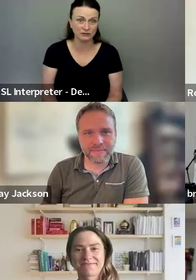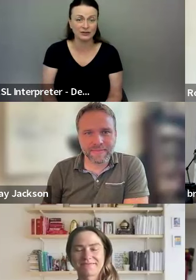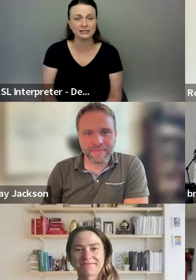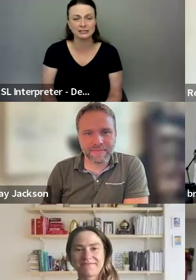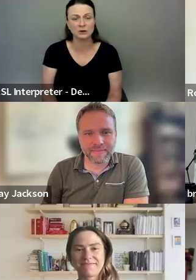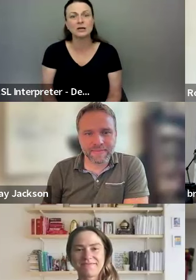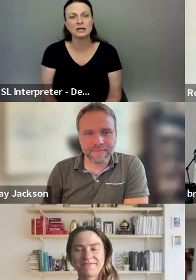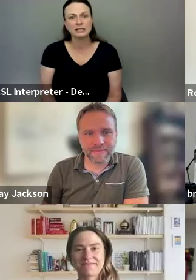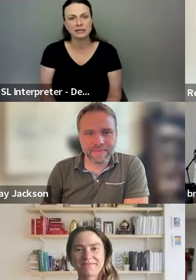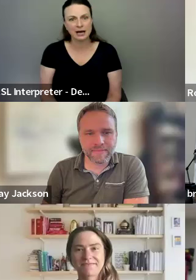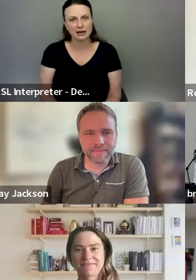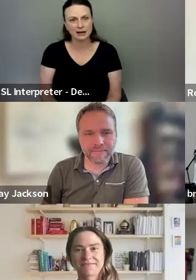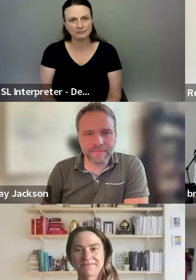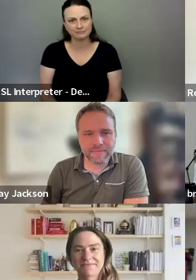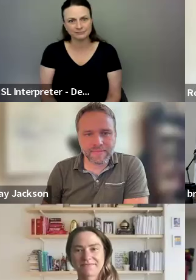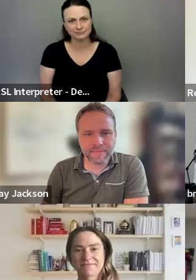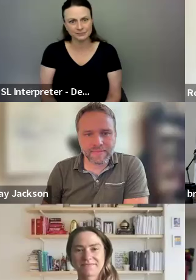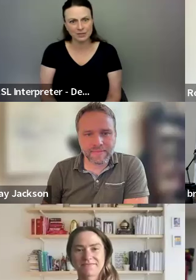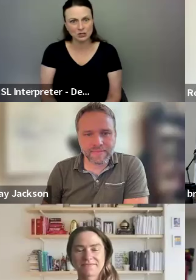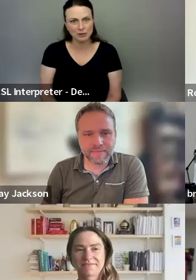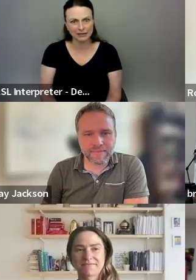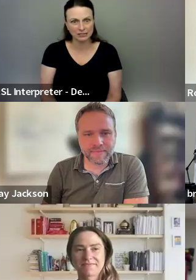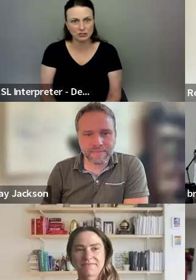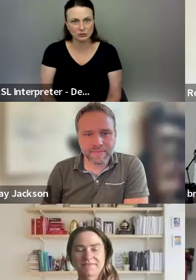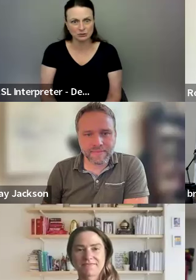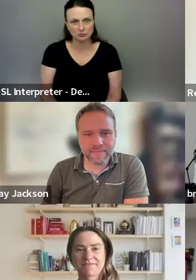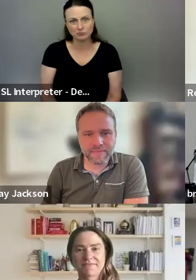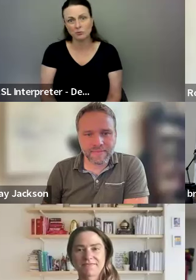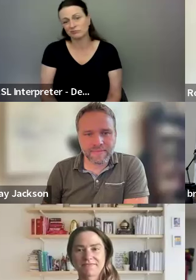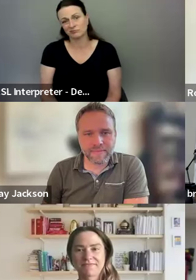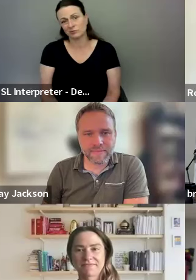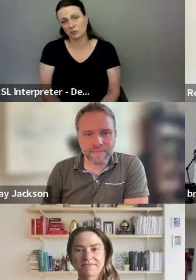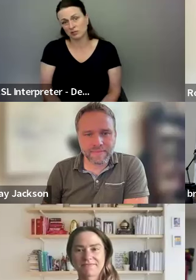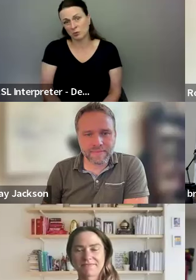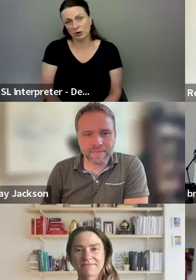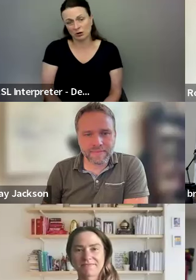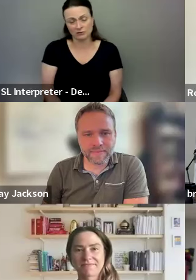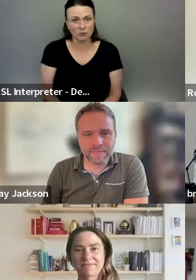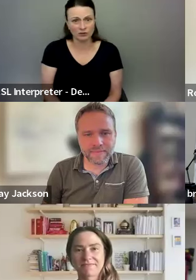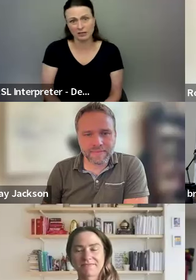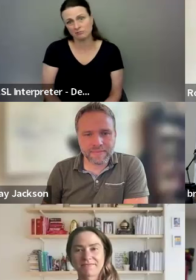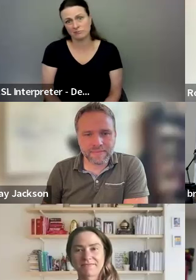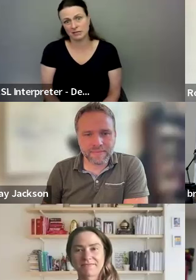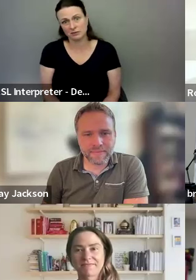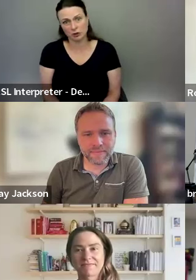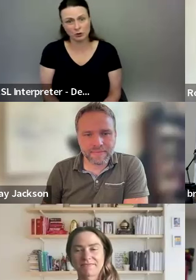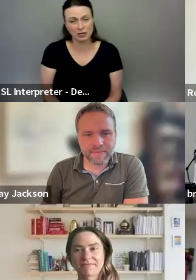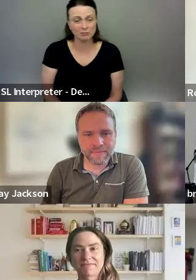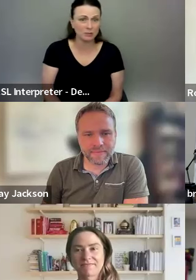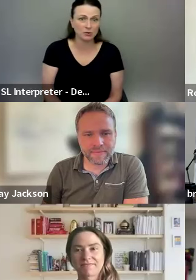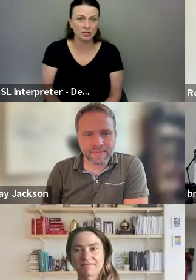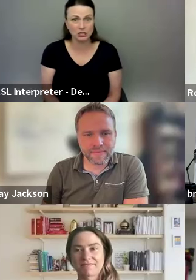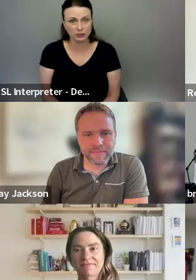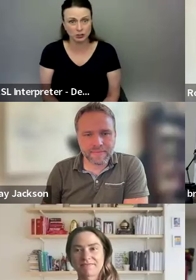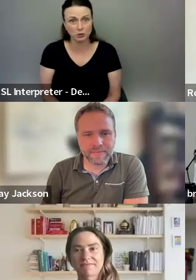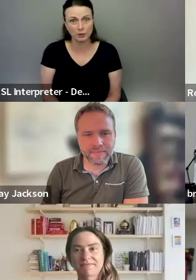or hard of hearing. So yeah, you might need to do some work, hopefully, in recruiting, and